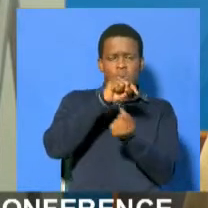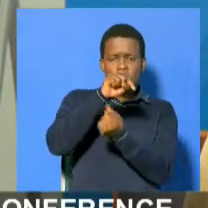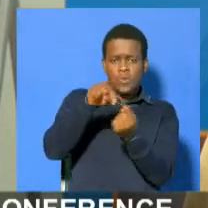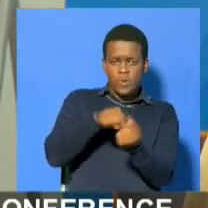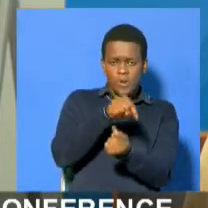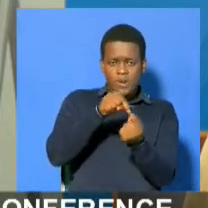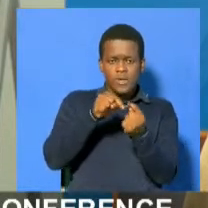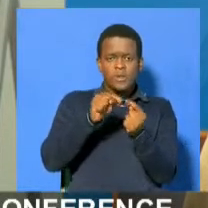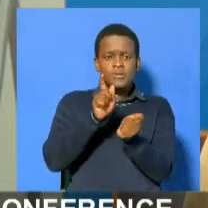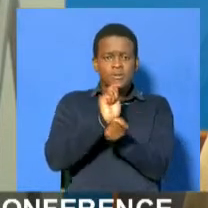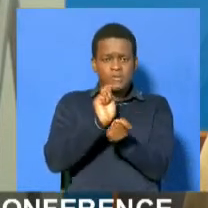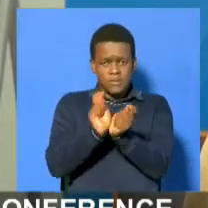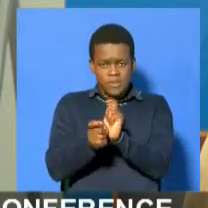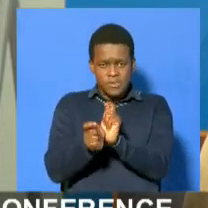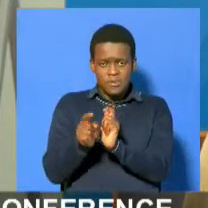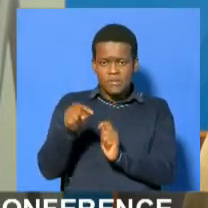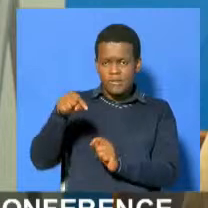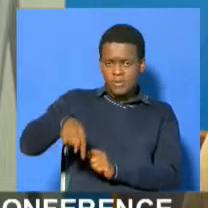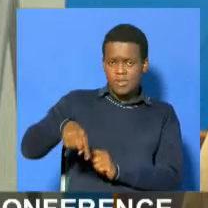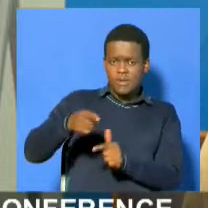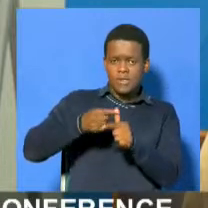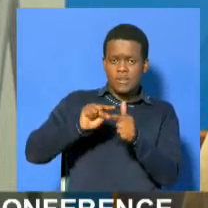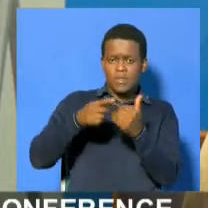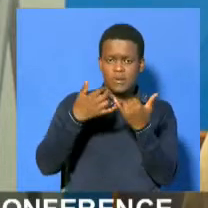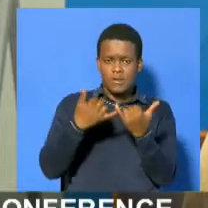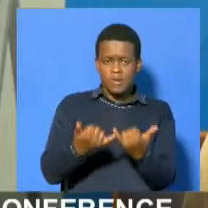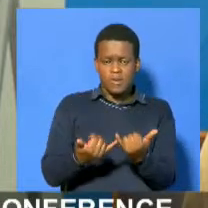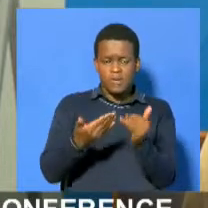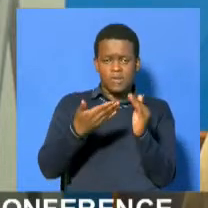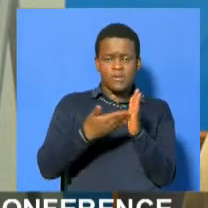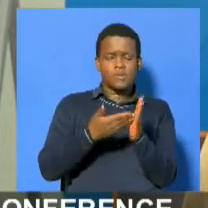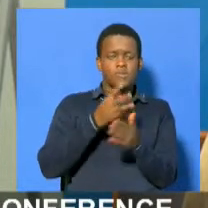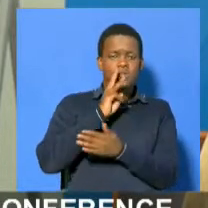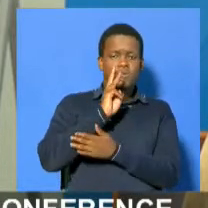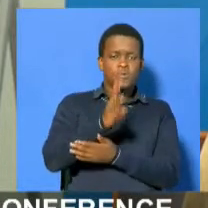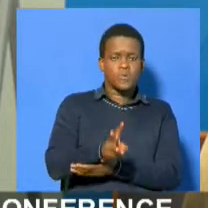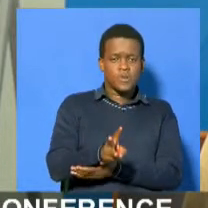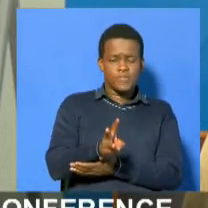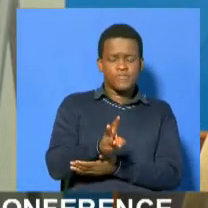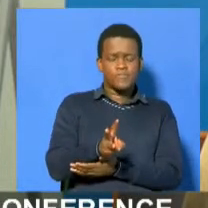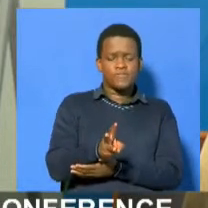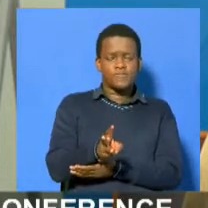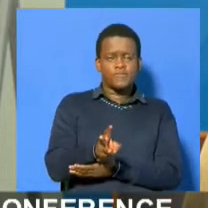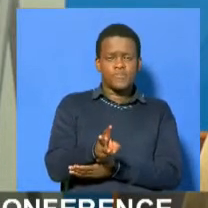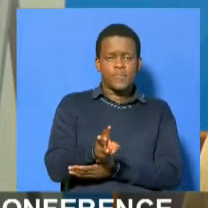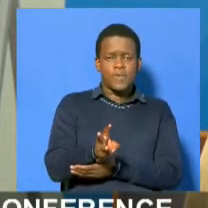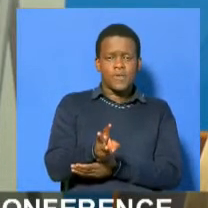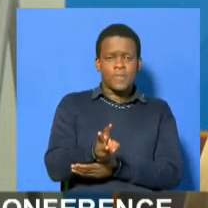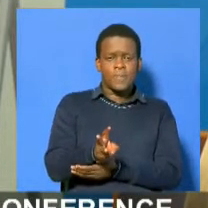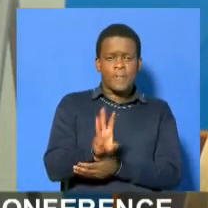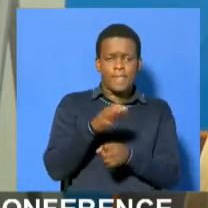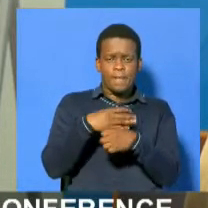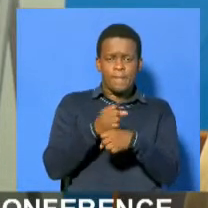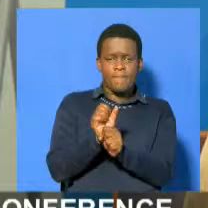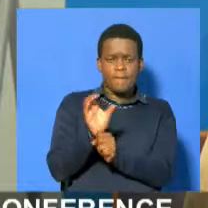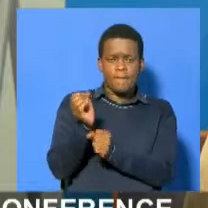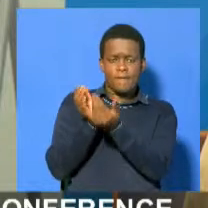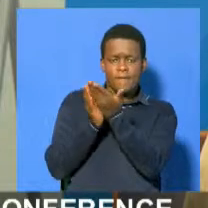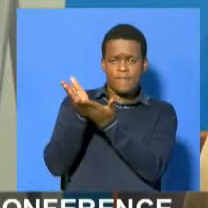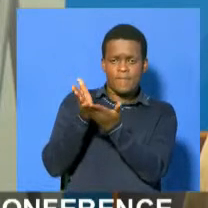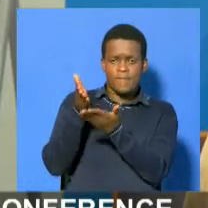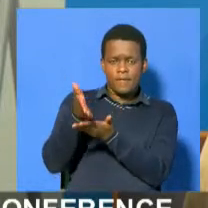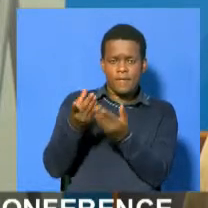some transitions, they are bound to be emerging conditions of service, so to speak.